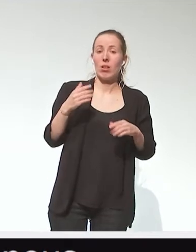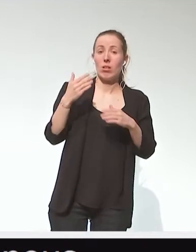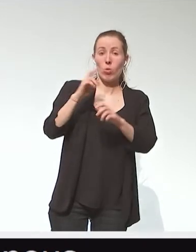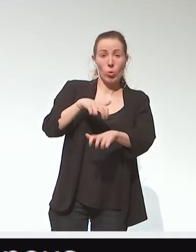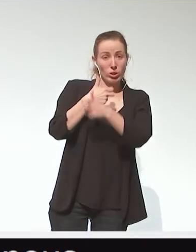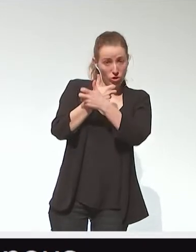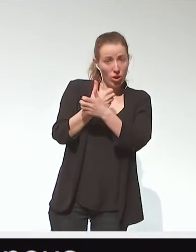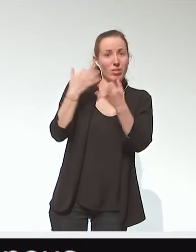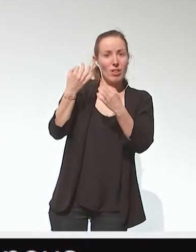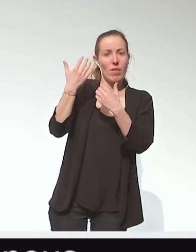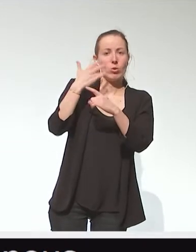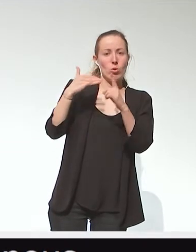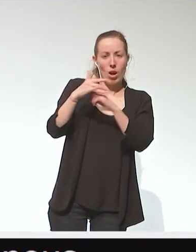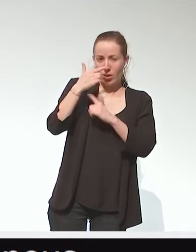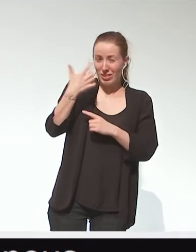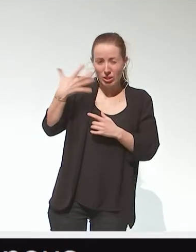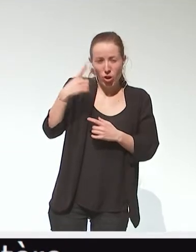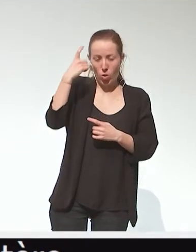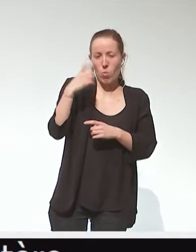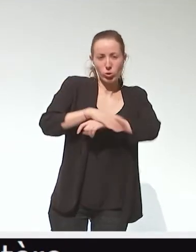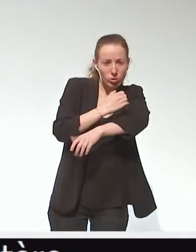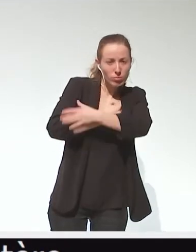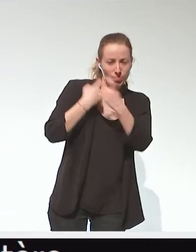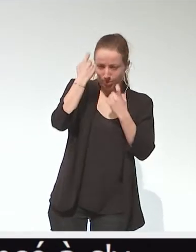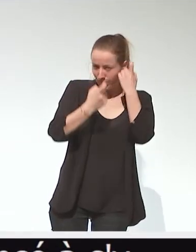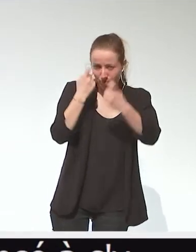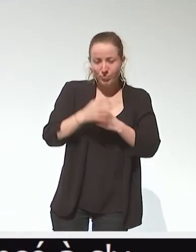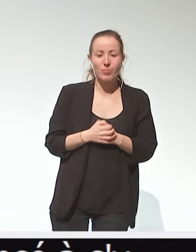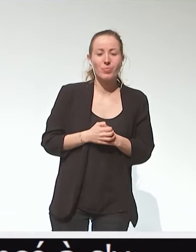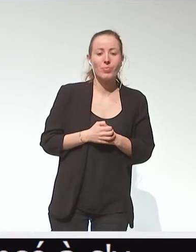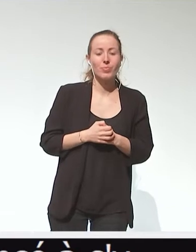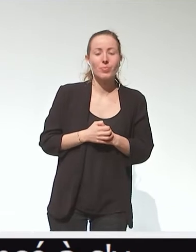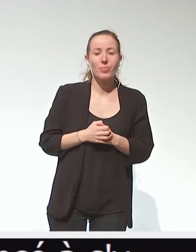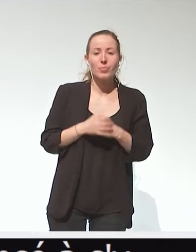and the Austrian Ministry for Social Affairs is already tackling the issue.